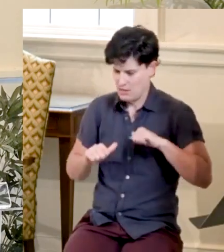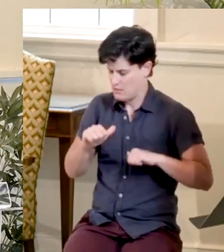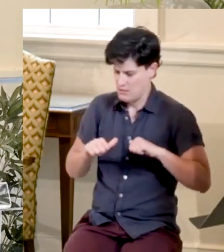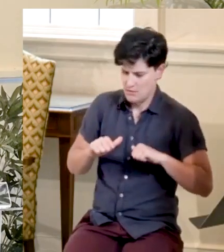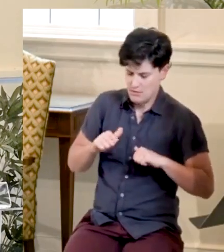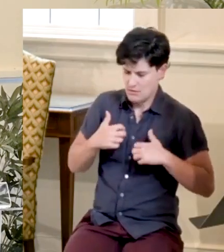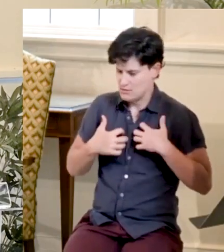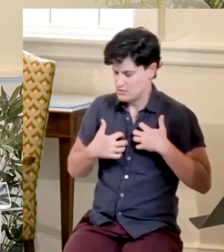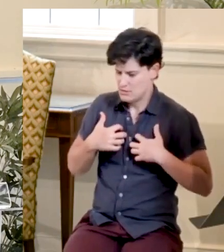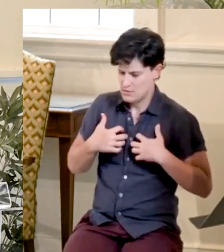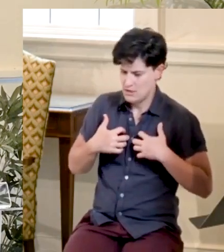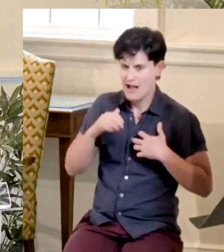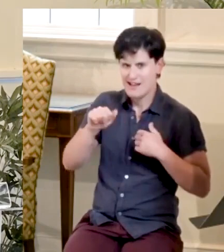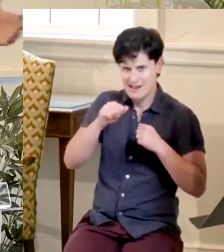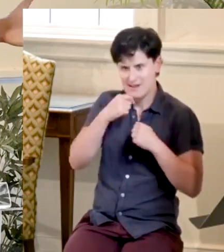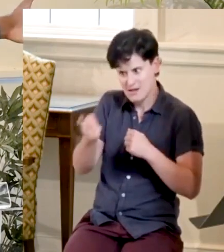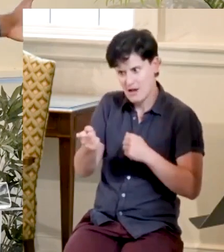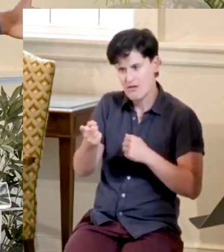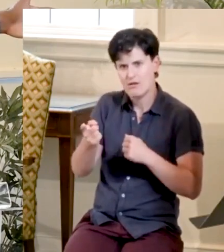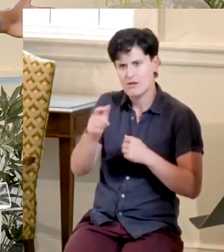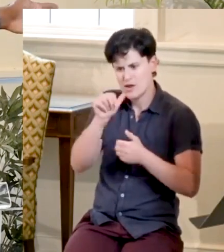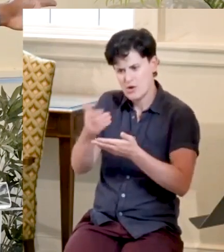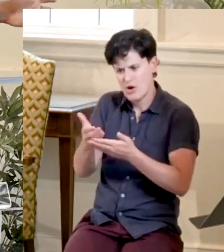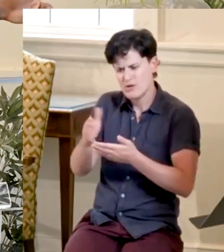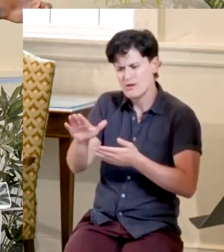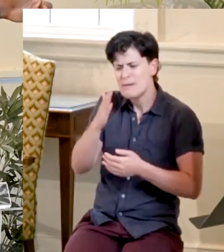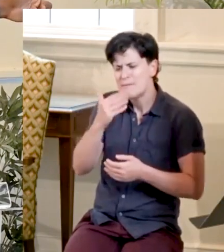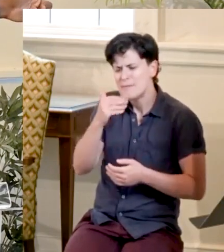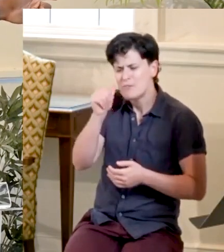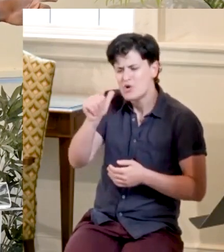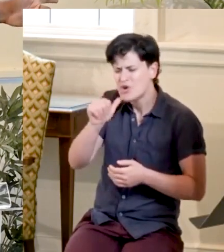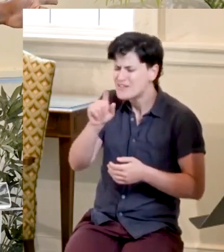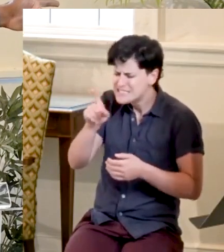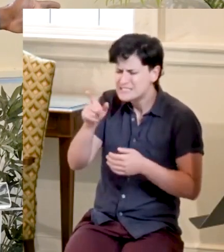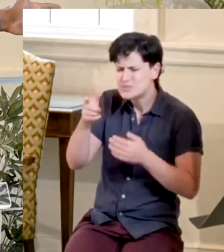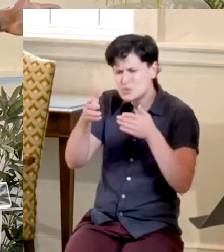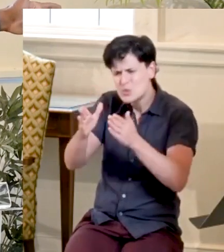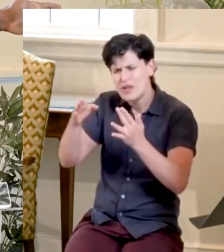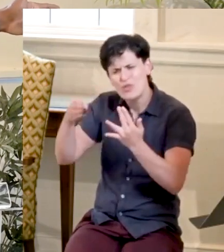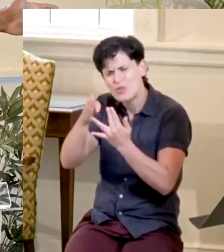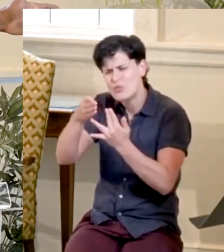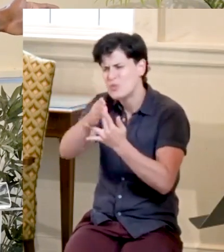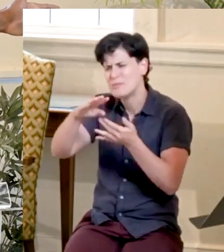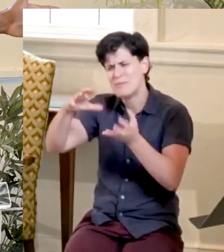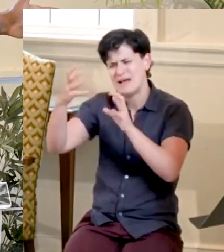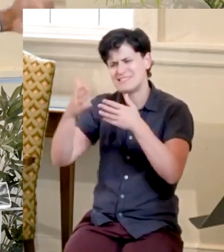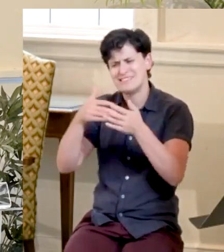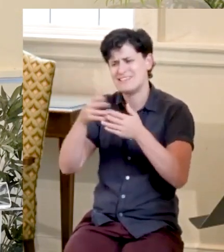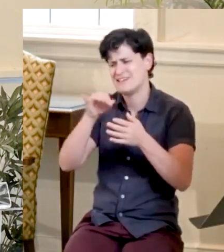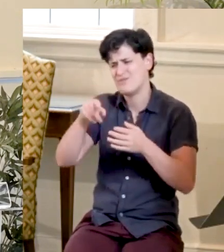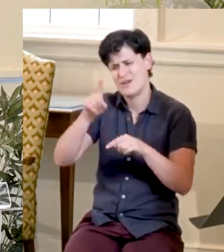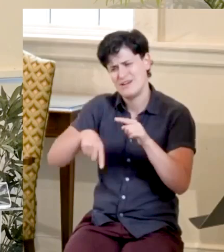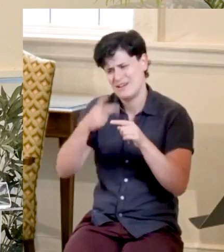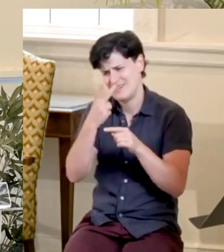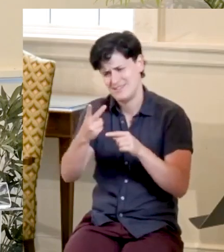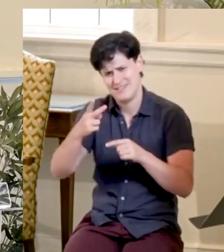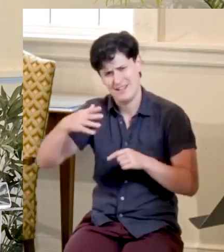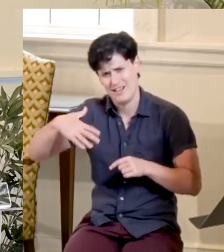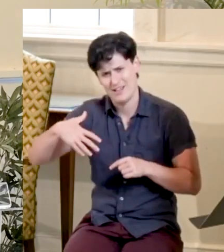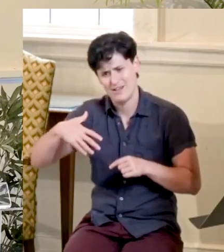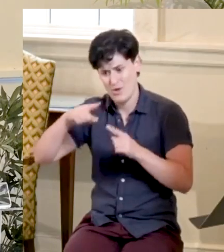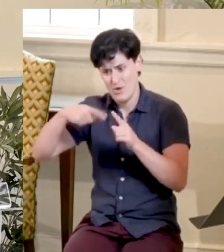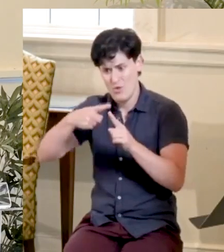her is, baby girl, there is a way through the mess, even if you can't see it yet. When life